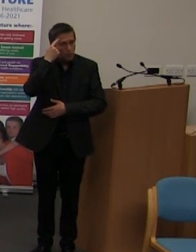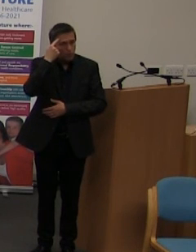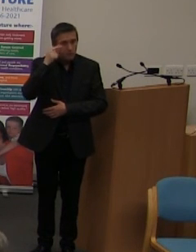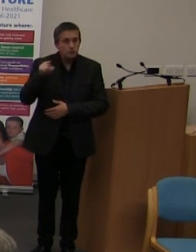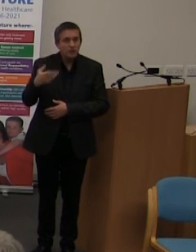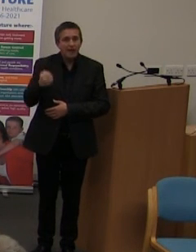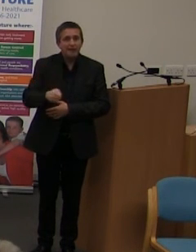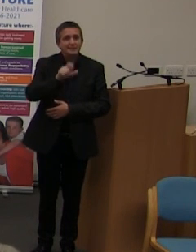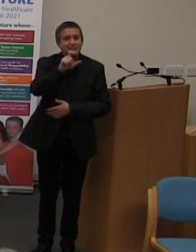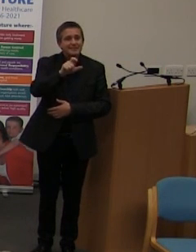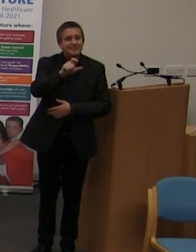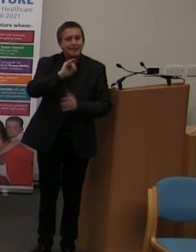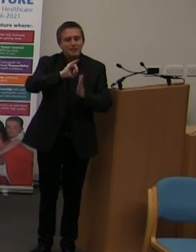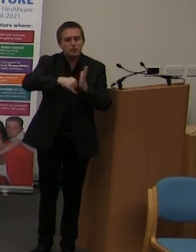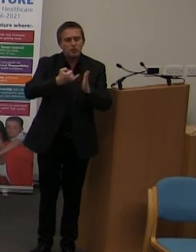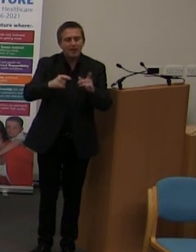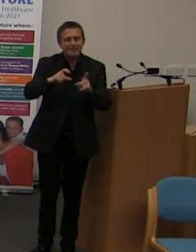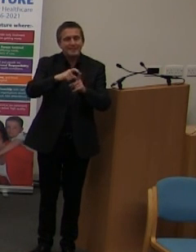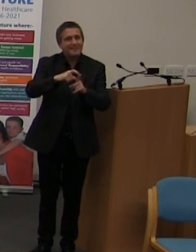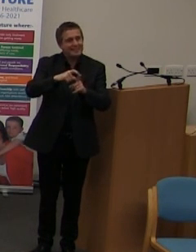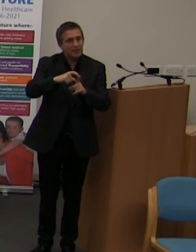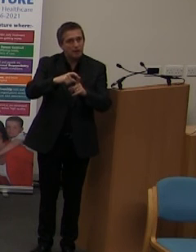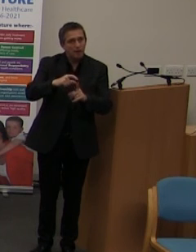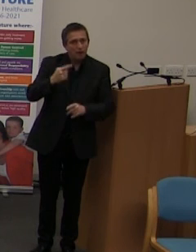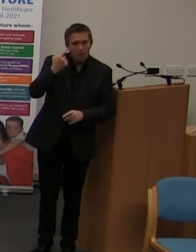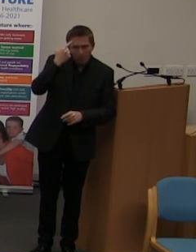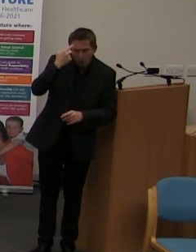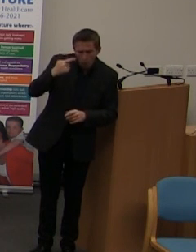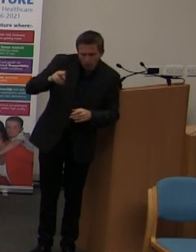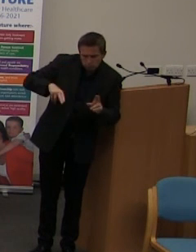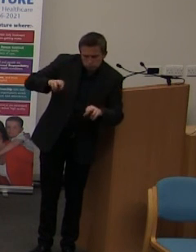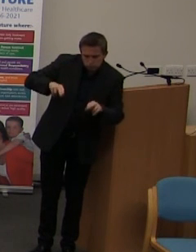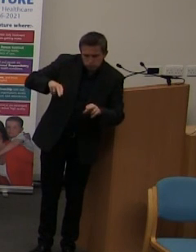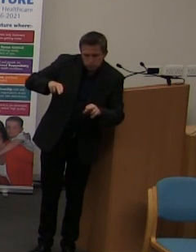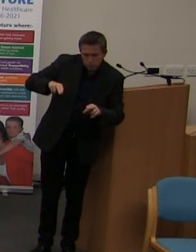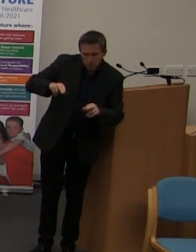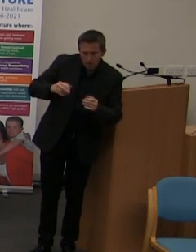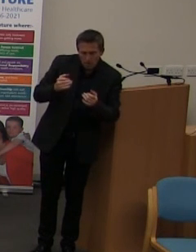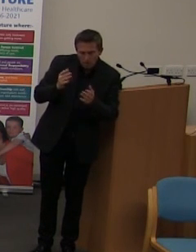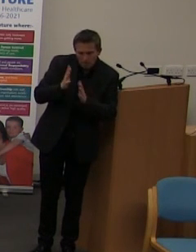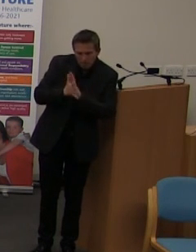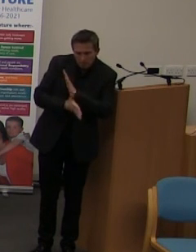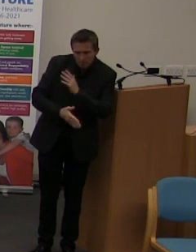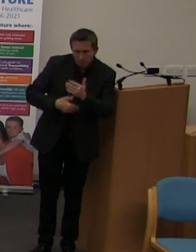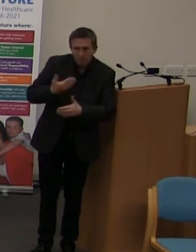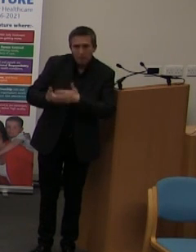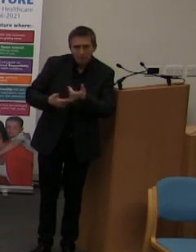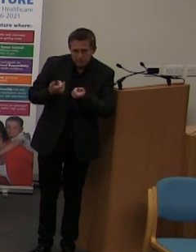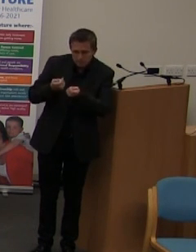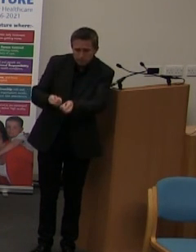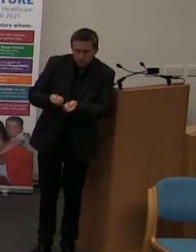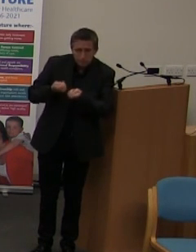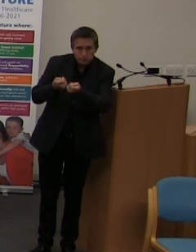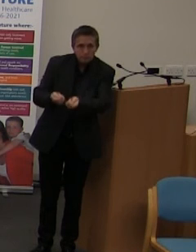CJD, and so she deteriorated quite rapidly. And she required a number of